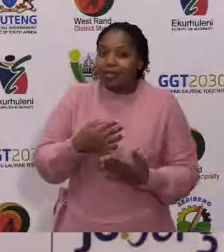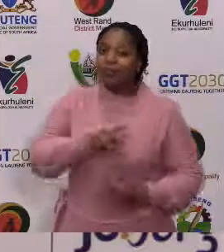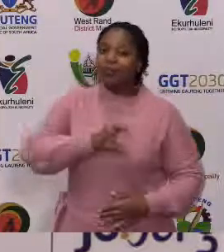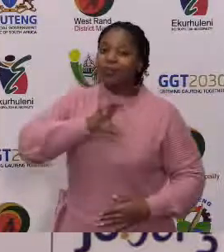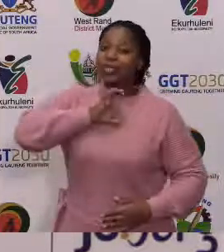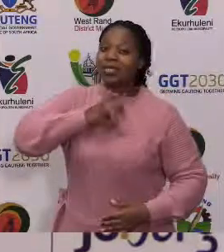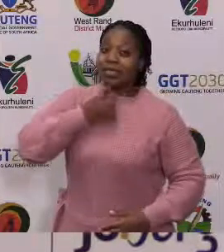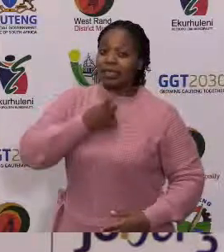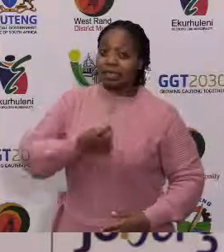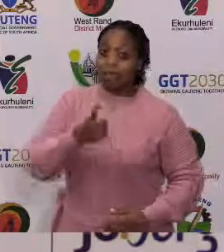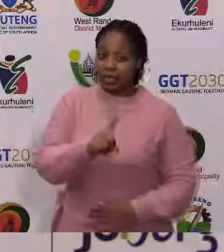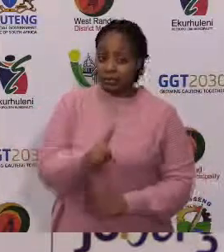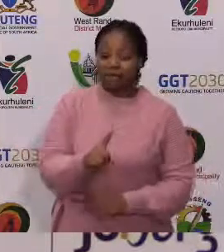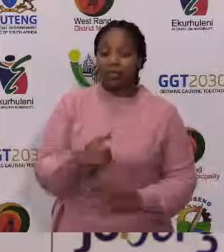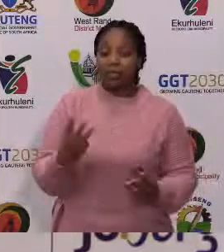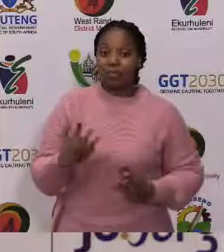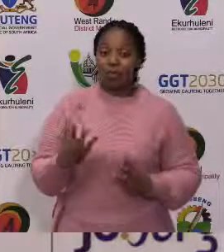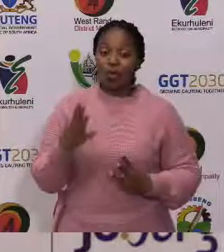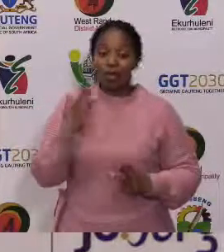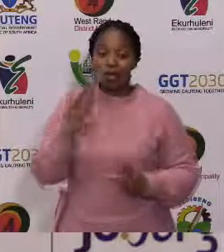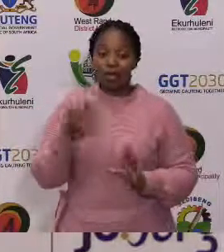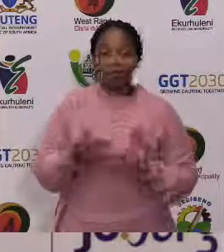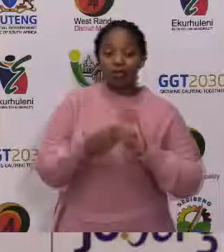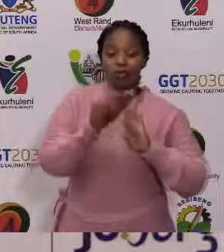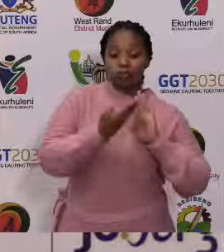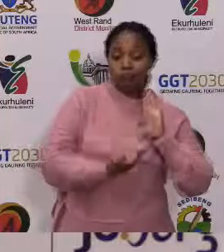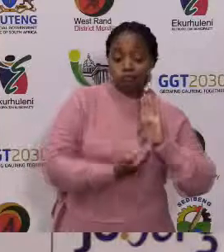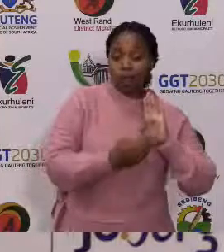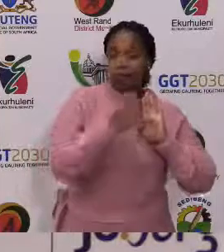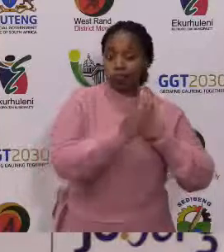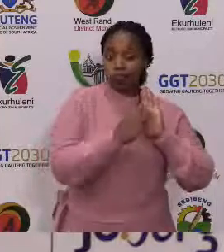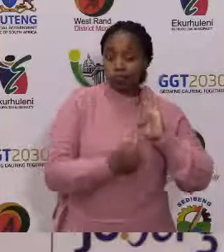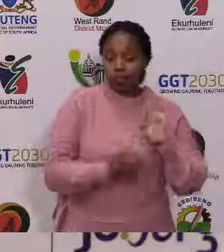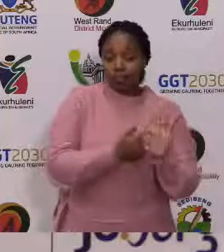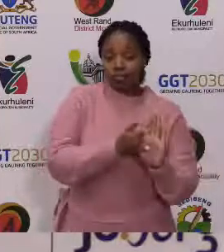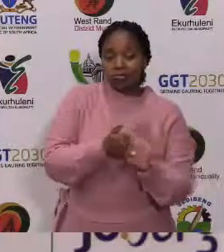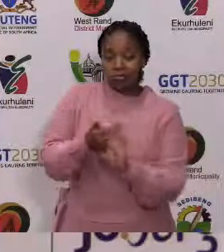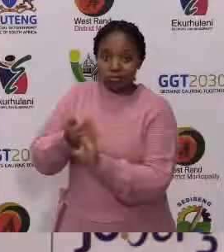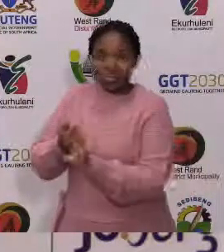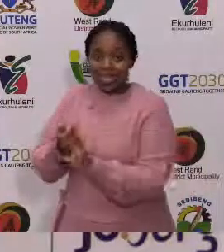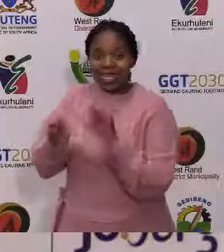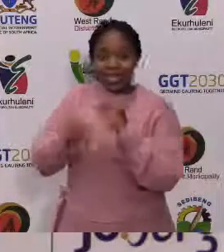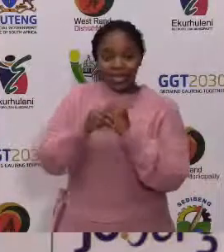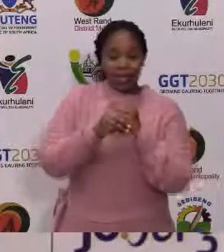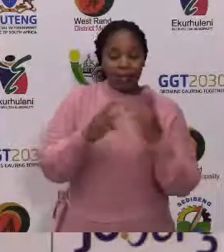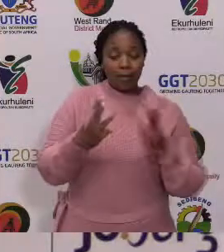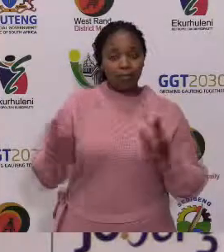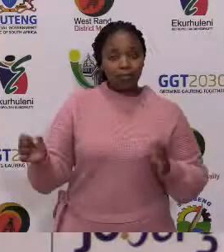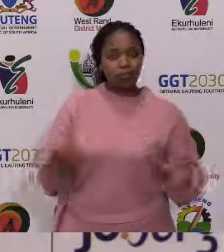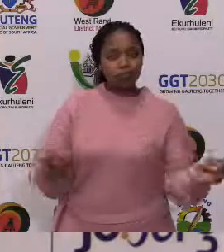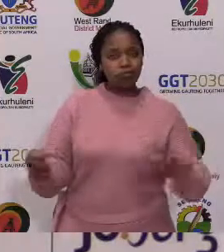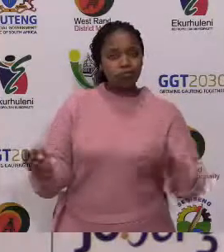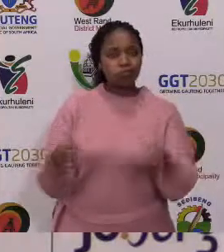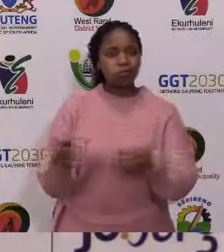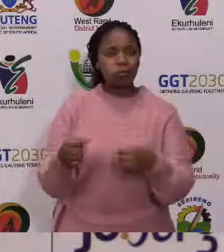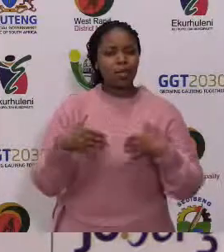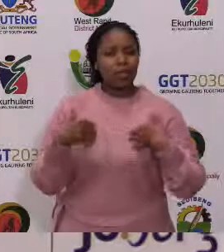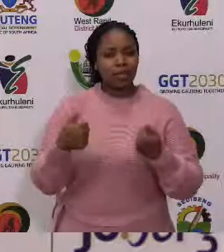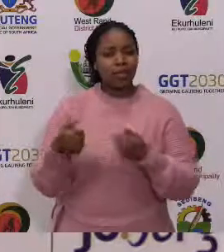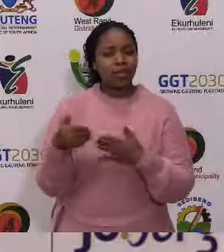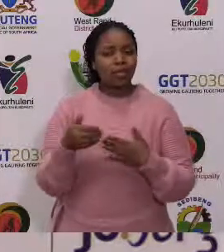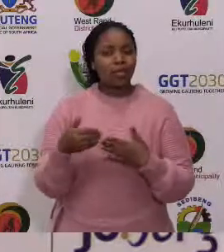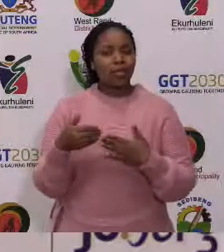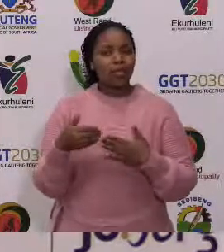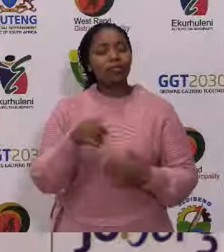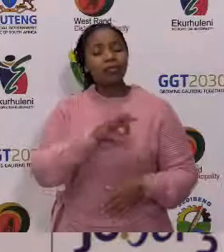people's cooperation, adding the capacity that we have built, and with people's cooperation and